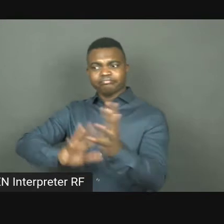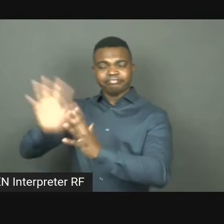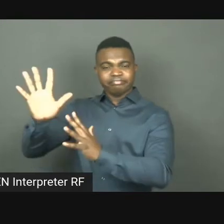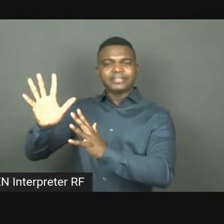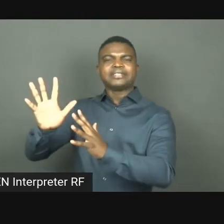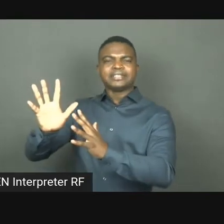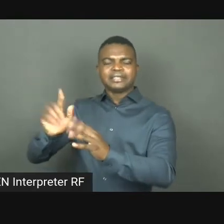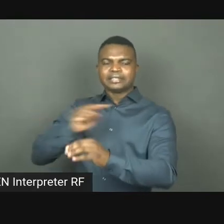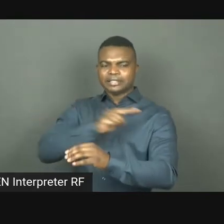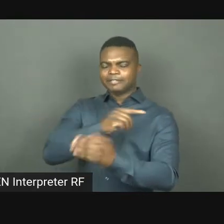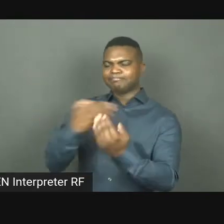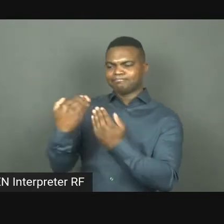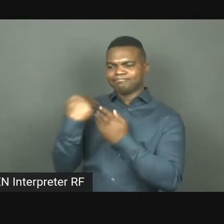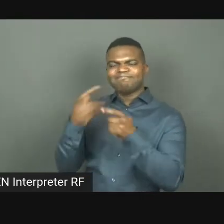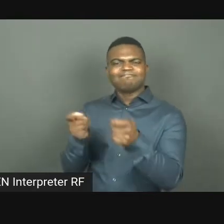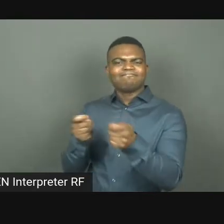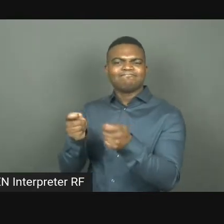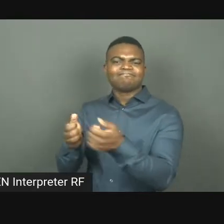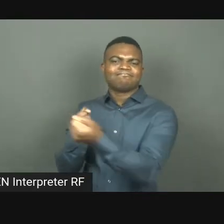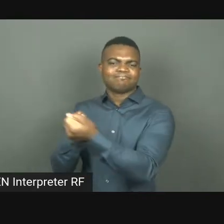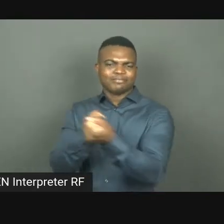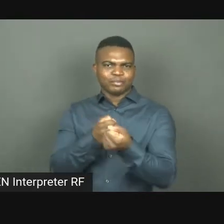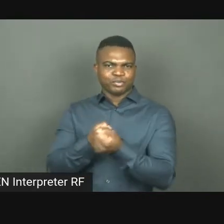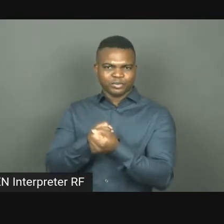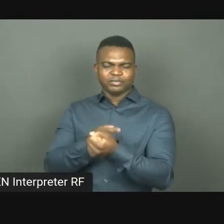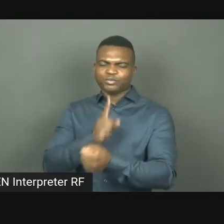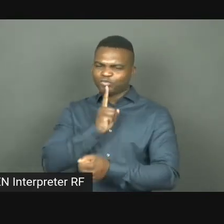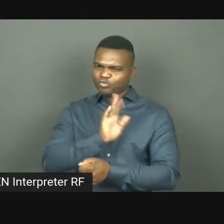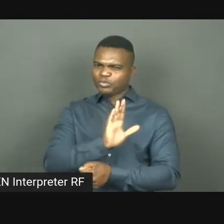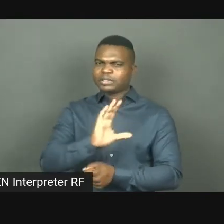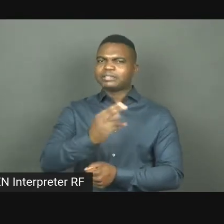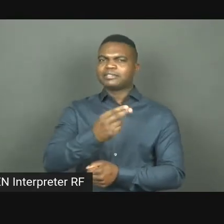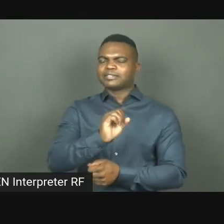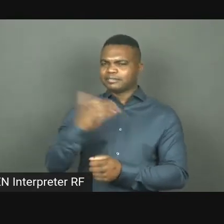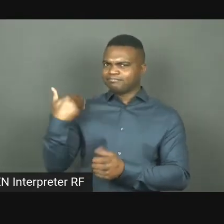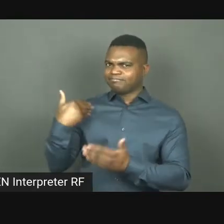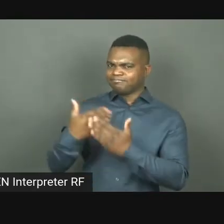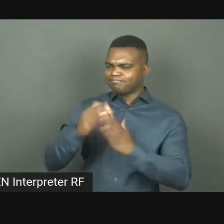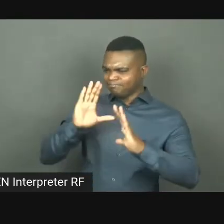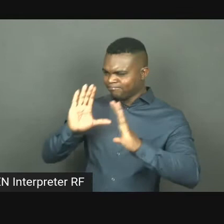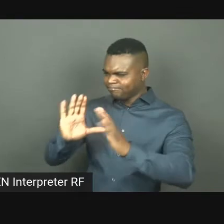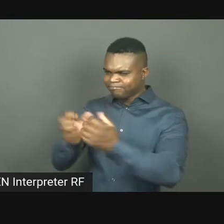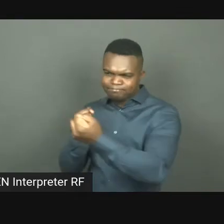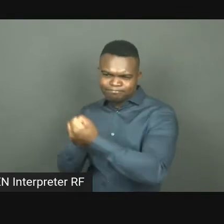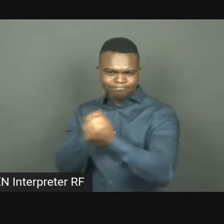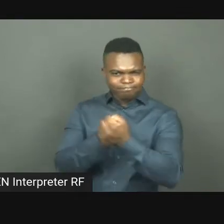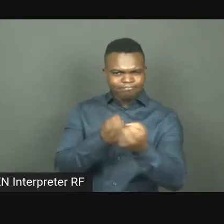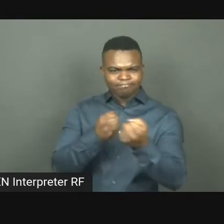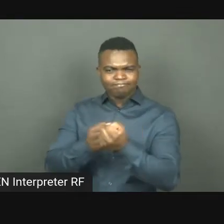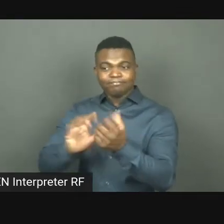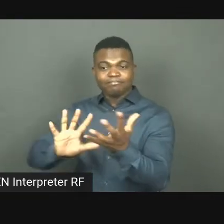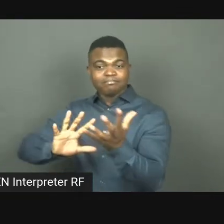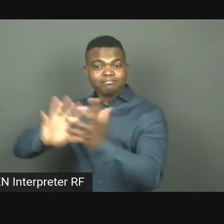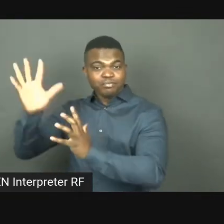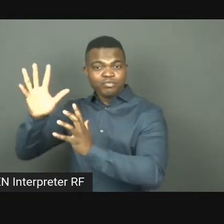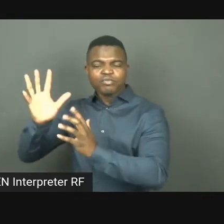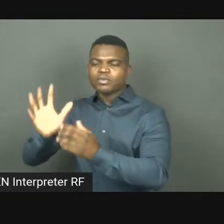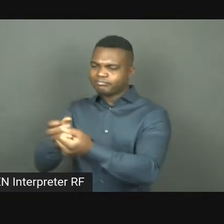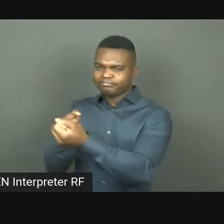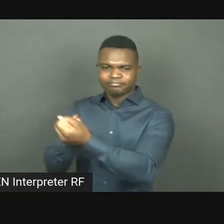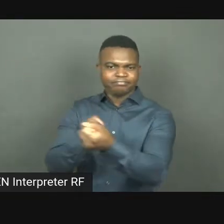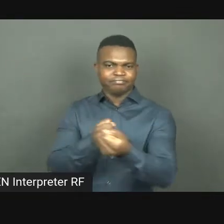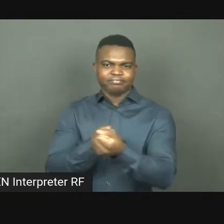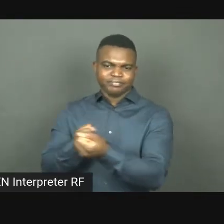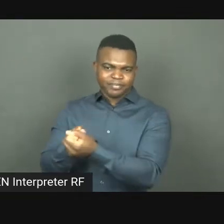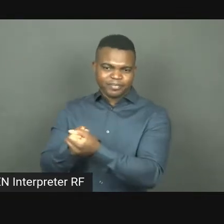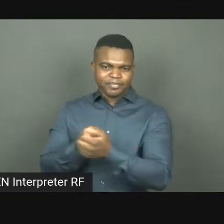affected by crisis, emphasizing the accountability of humanitarian responders. It is based on a premise that by knowing